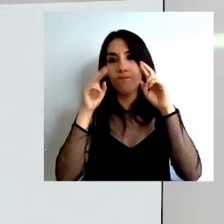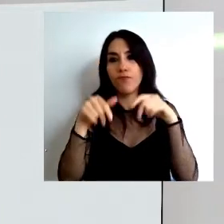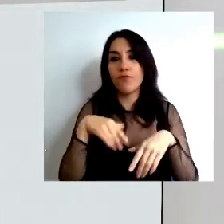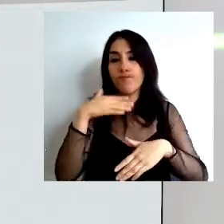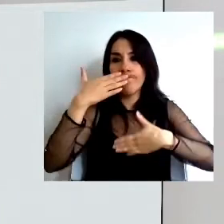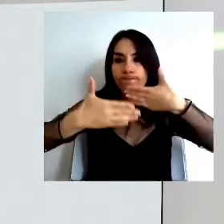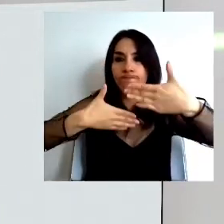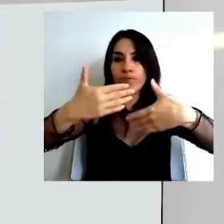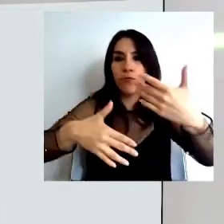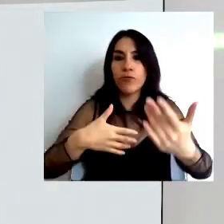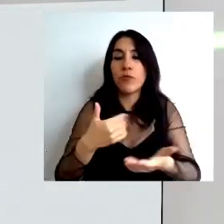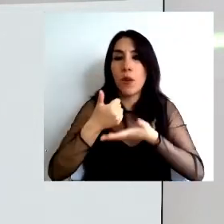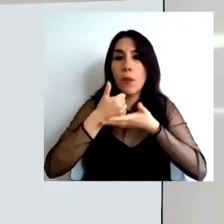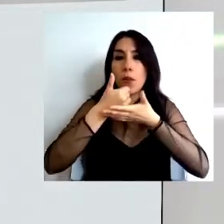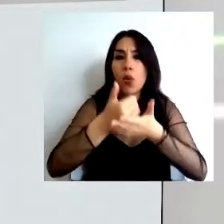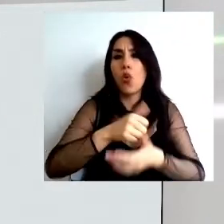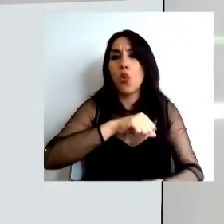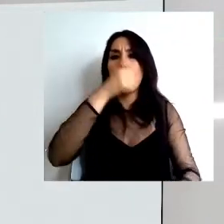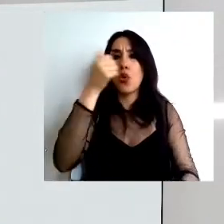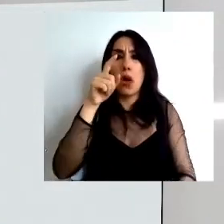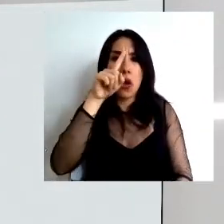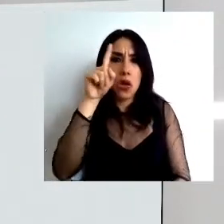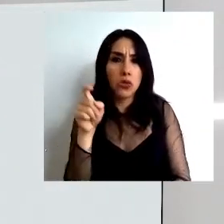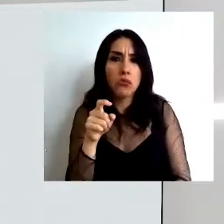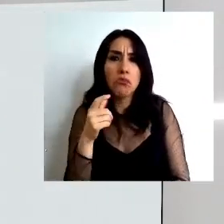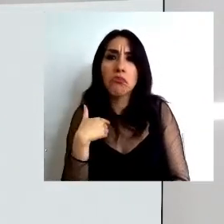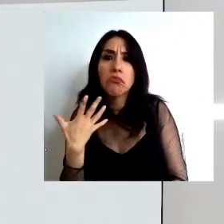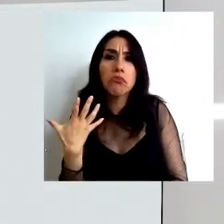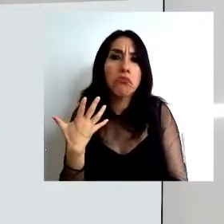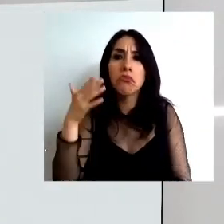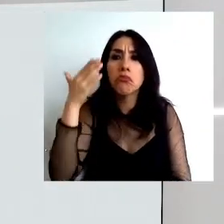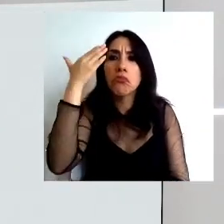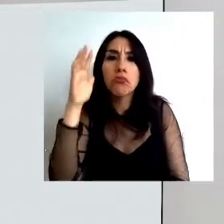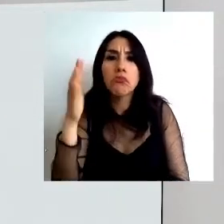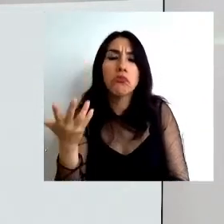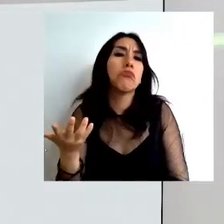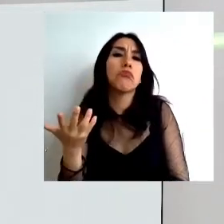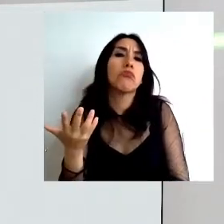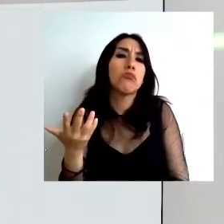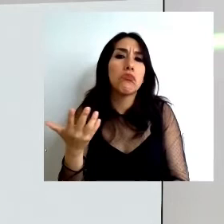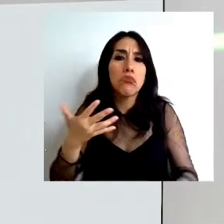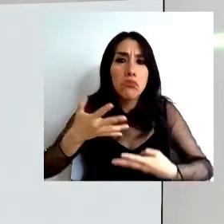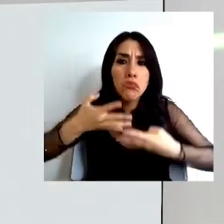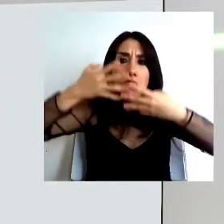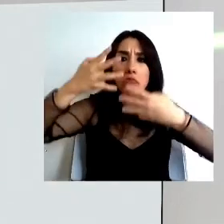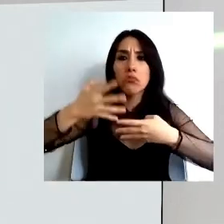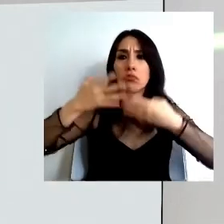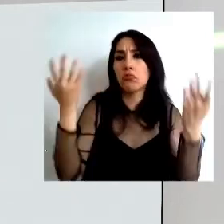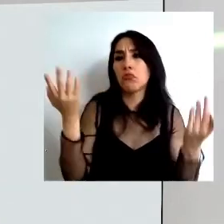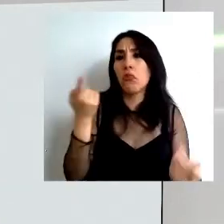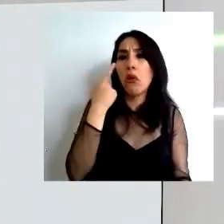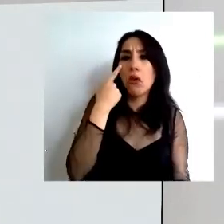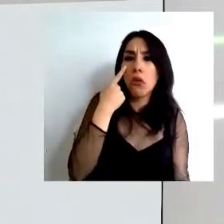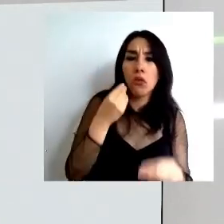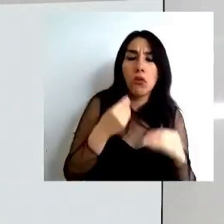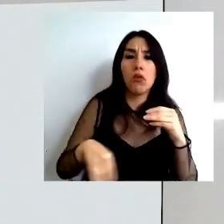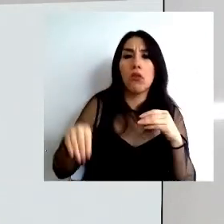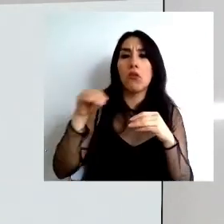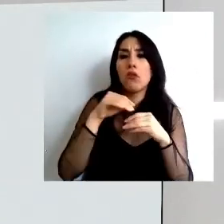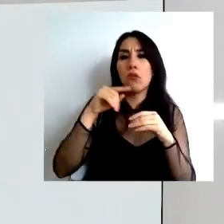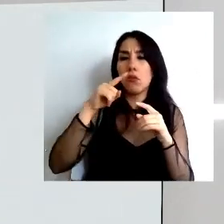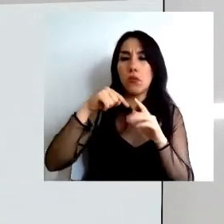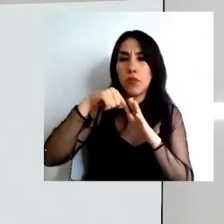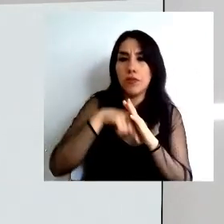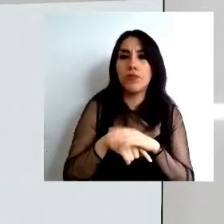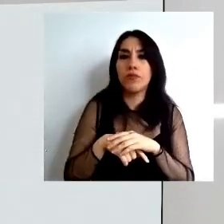point about leverage is key, why is it not enough to scale the organization? Sure, so